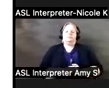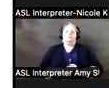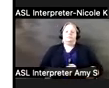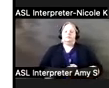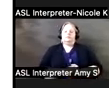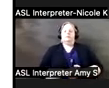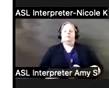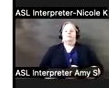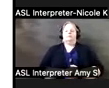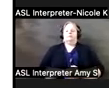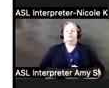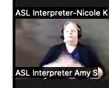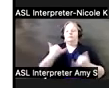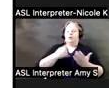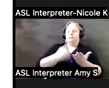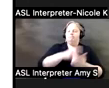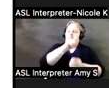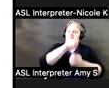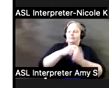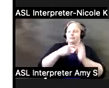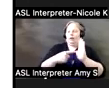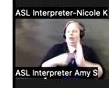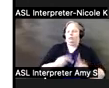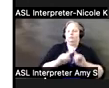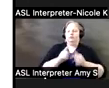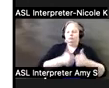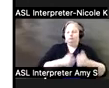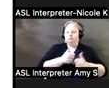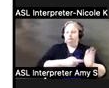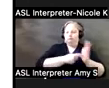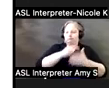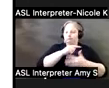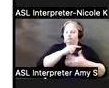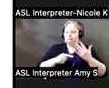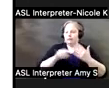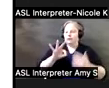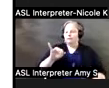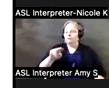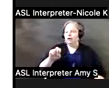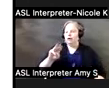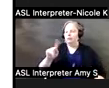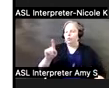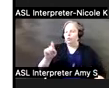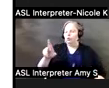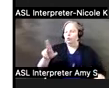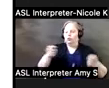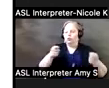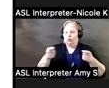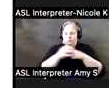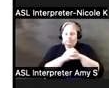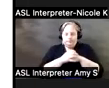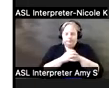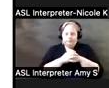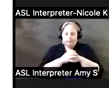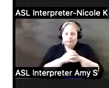So now we're just going to talk about some specific examples of different controls that required fine motor control. So fine motor control, controls that